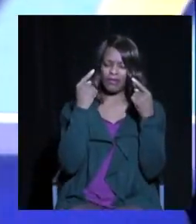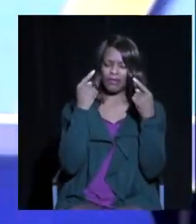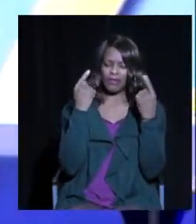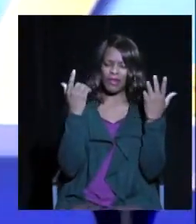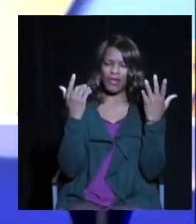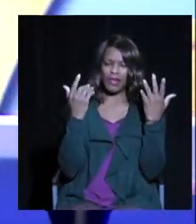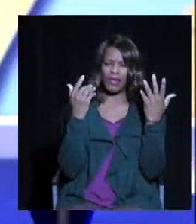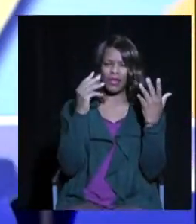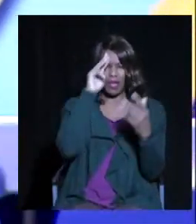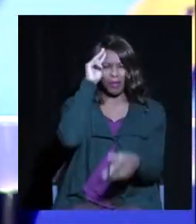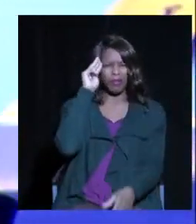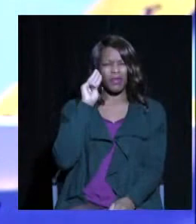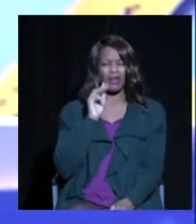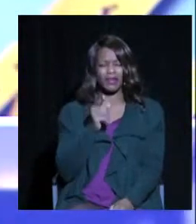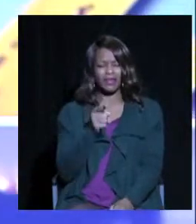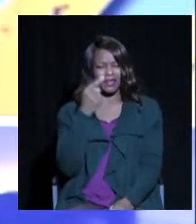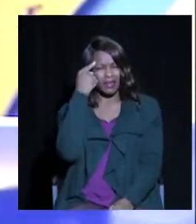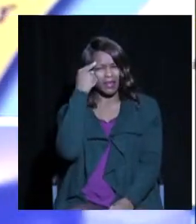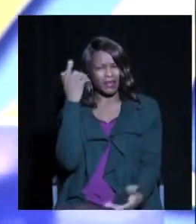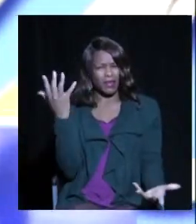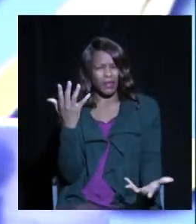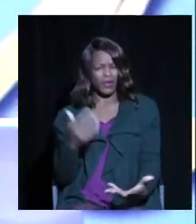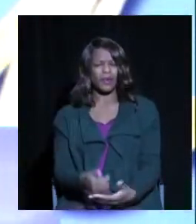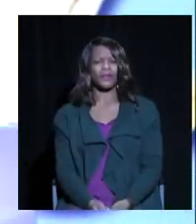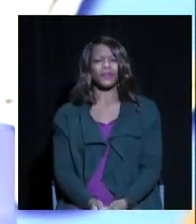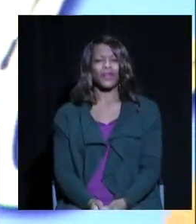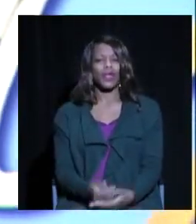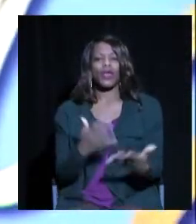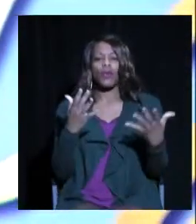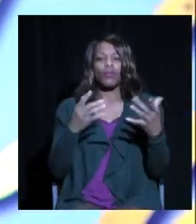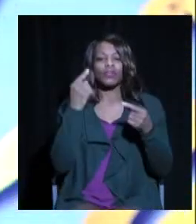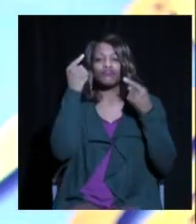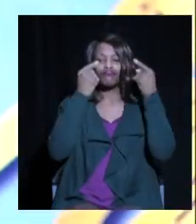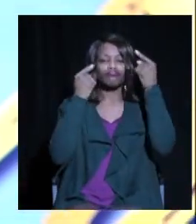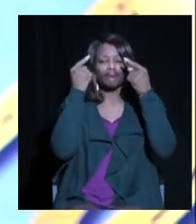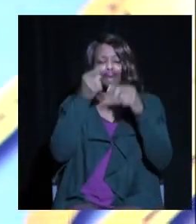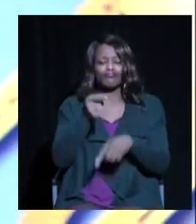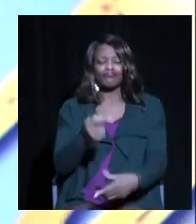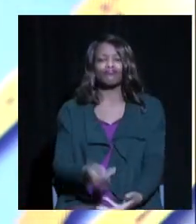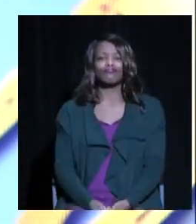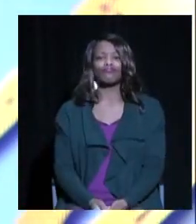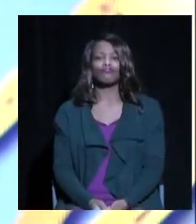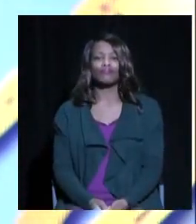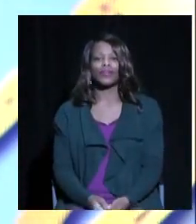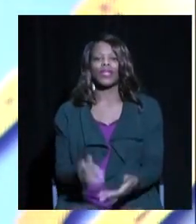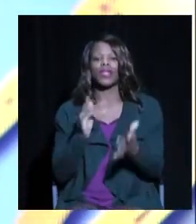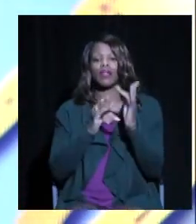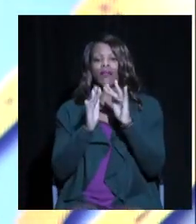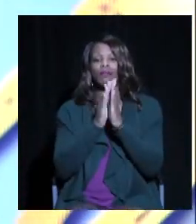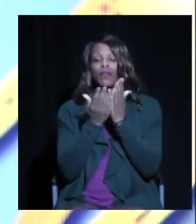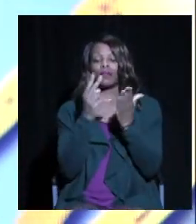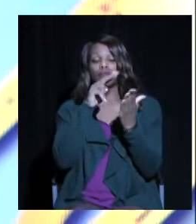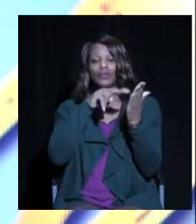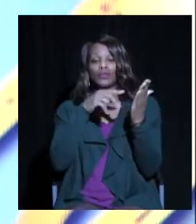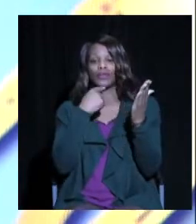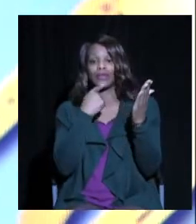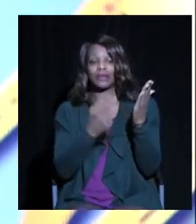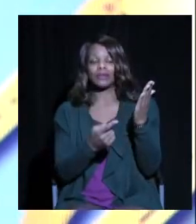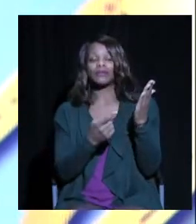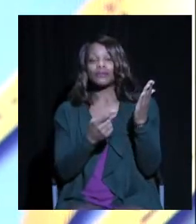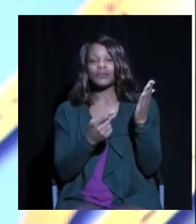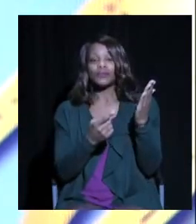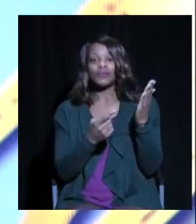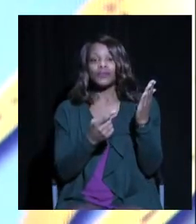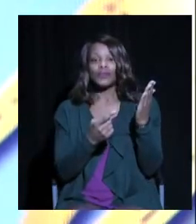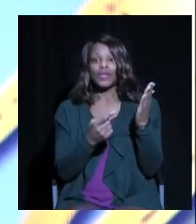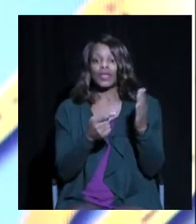Mary thinking right now? What is going through her mind? The text tells us. It says, she was greatly troubled at his